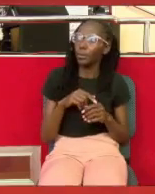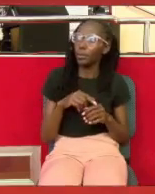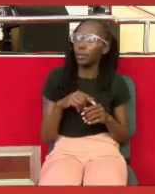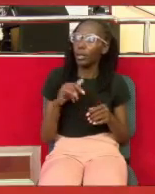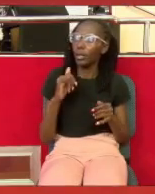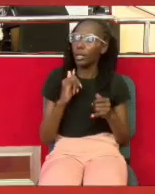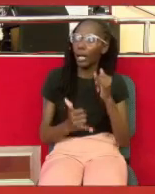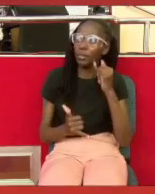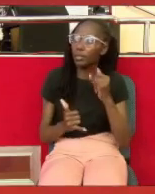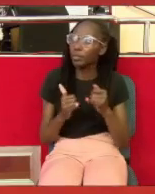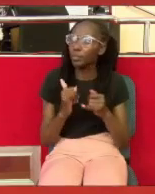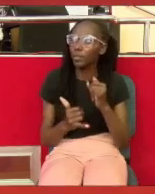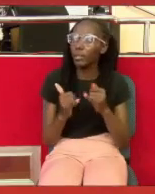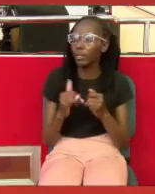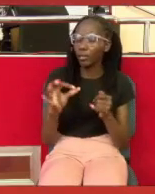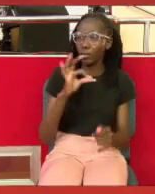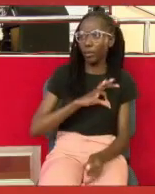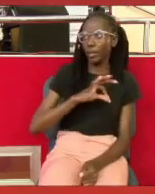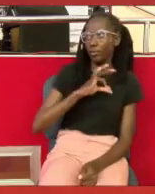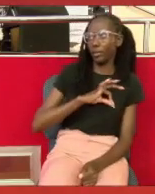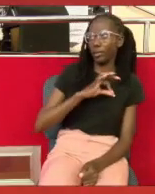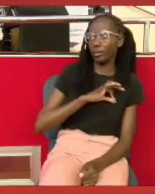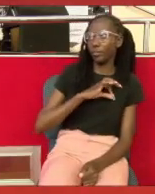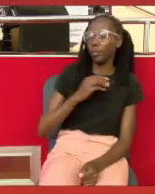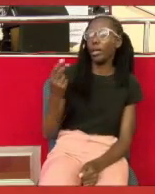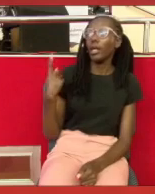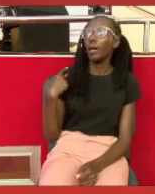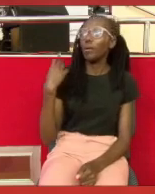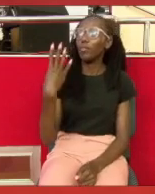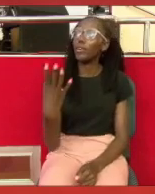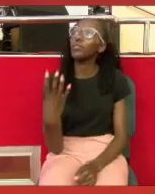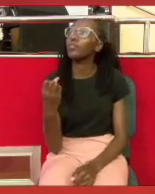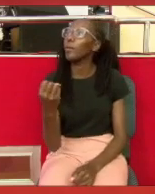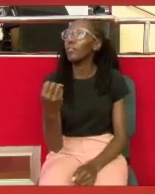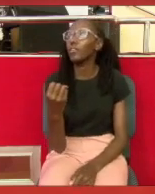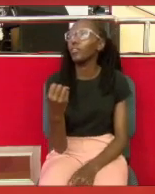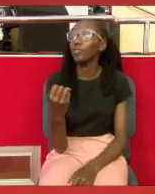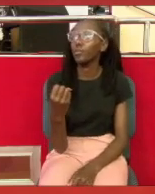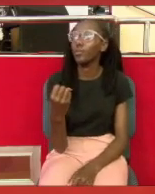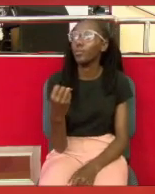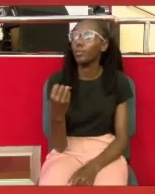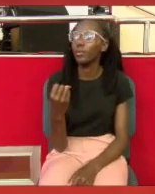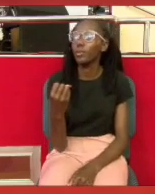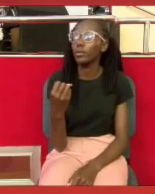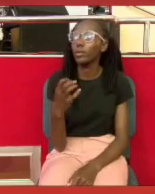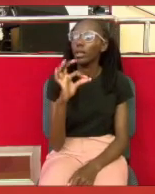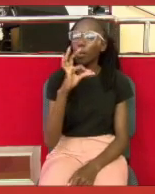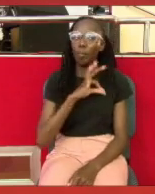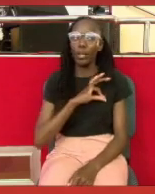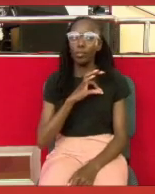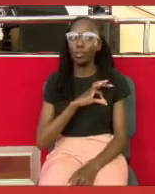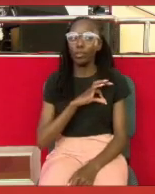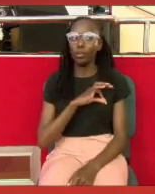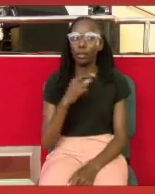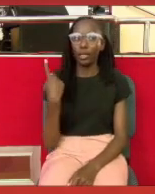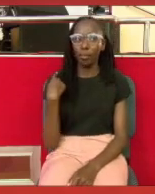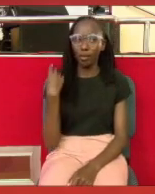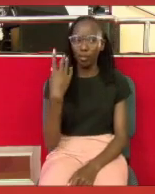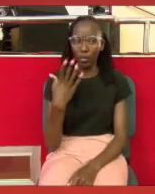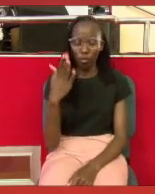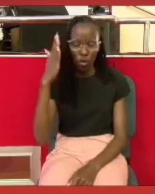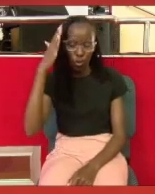benefit. I know there could be many. But the benefit of getting to know God's grace